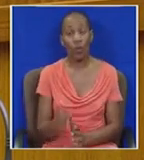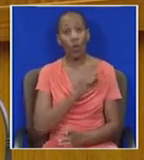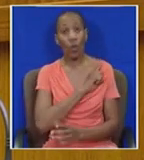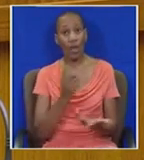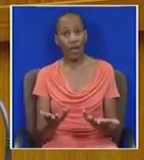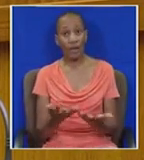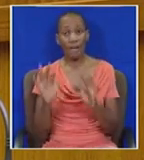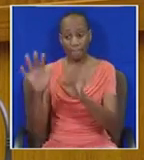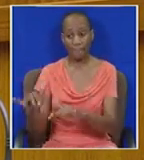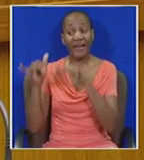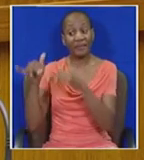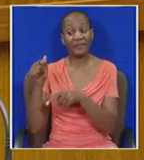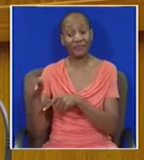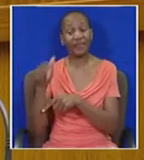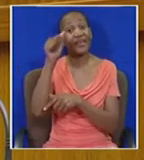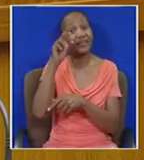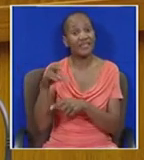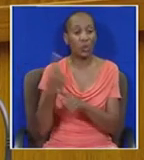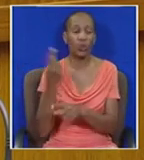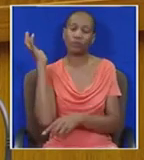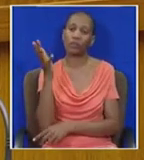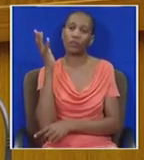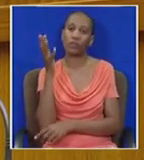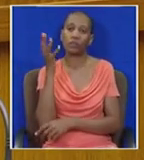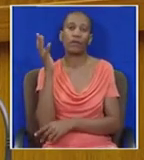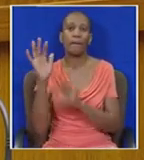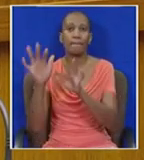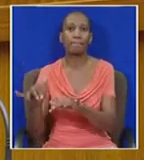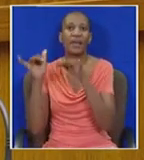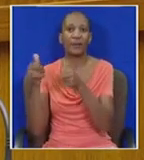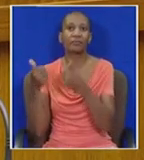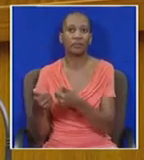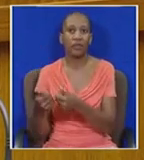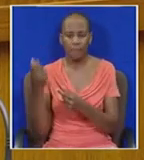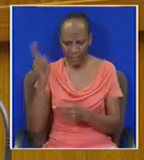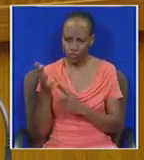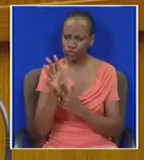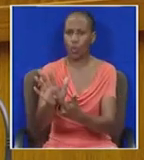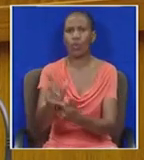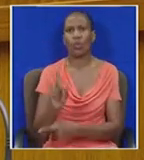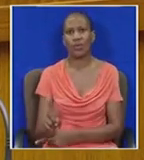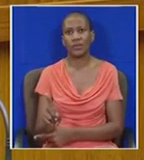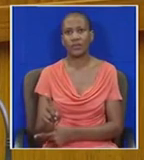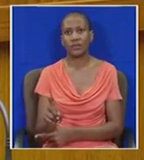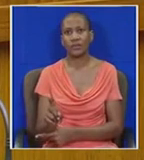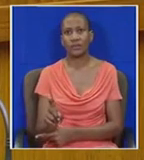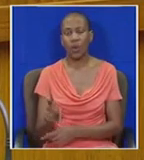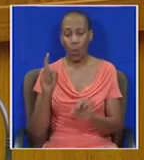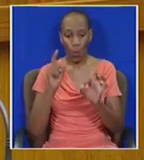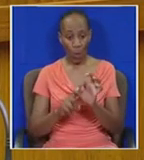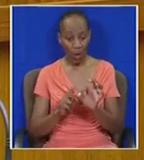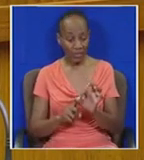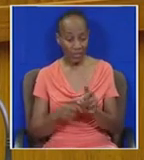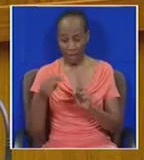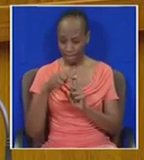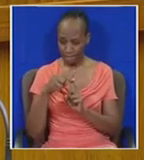activist parliament that the ANC speaks of achieves even greater outputs that have a qualitative and